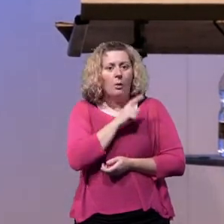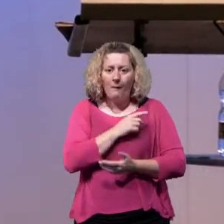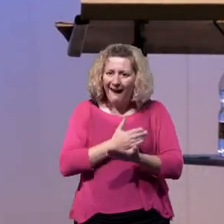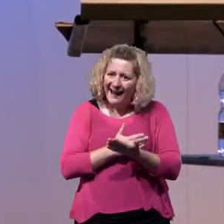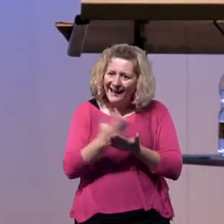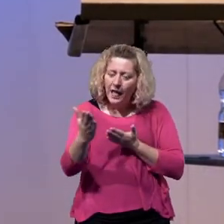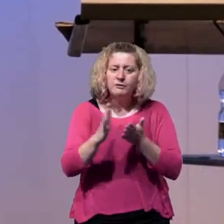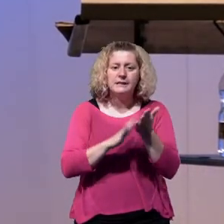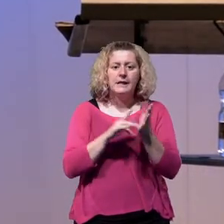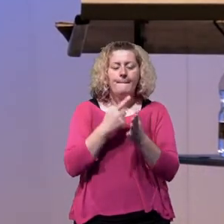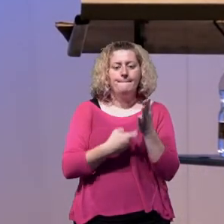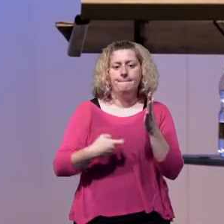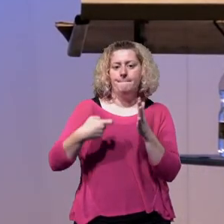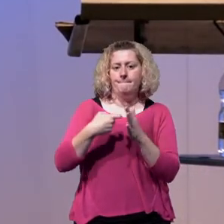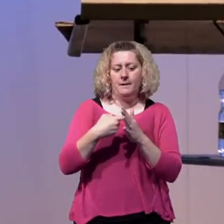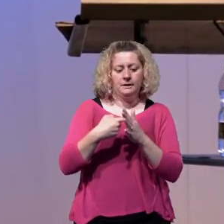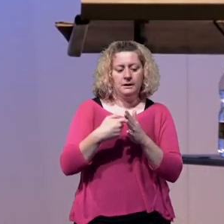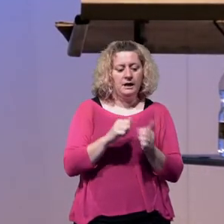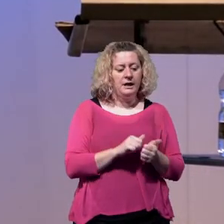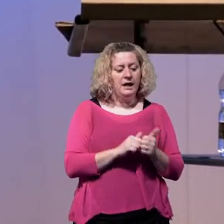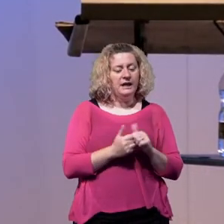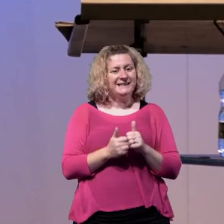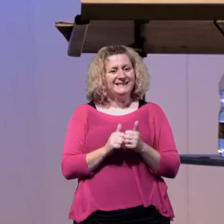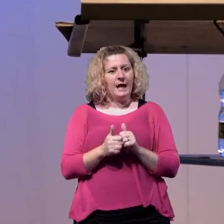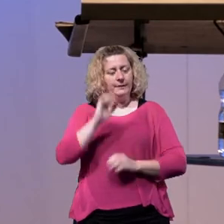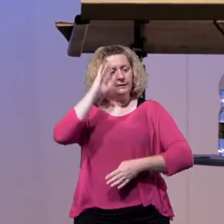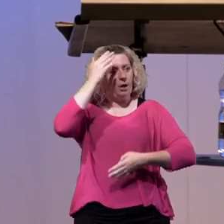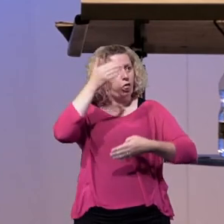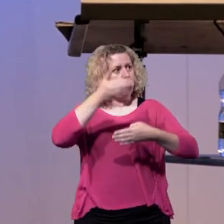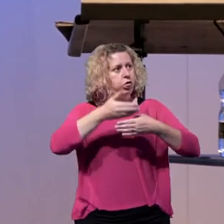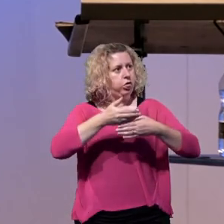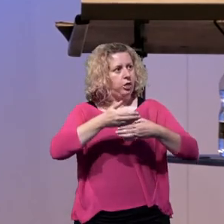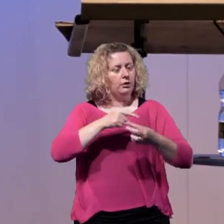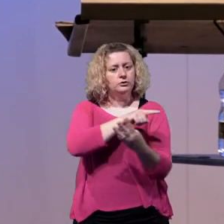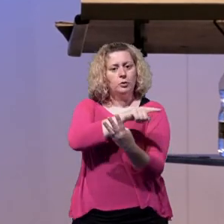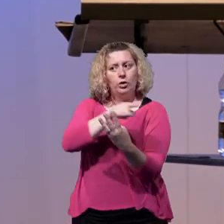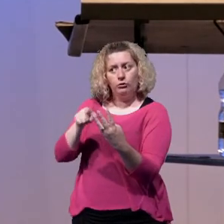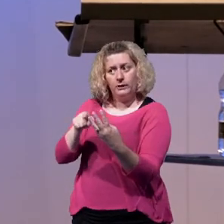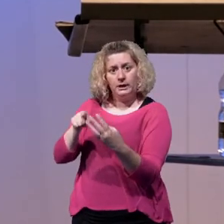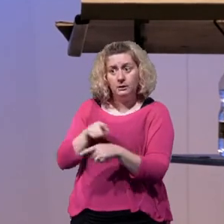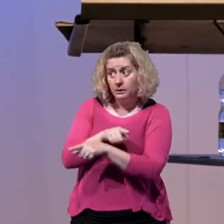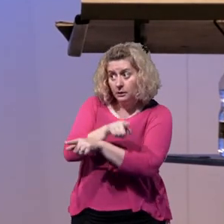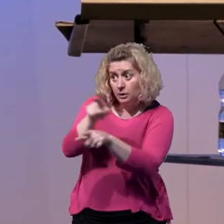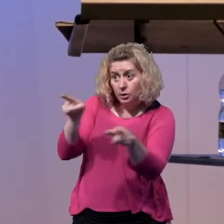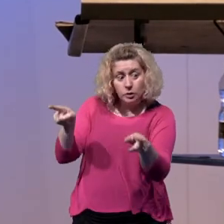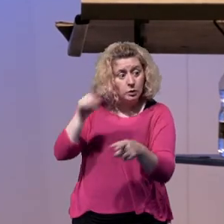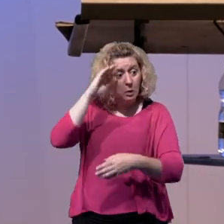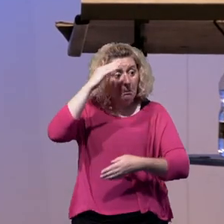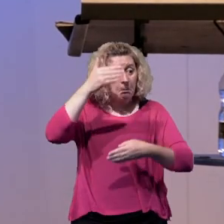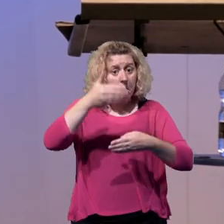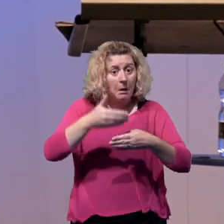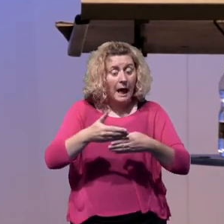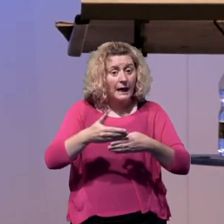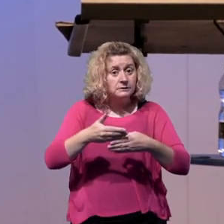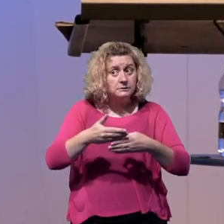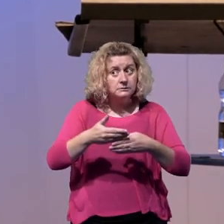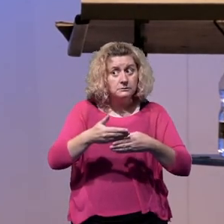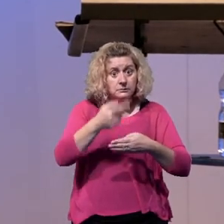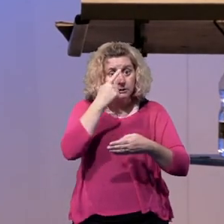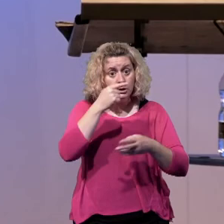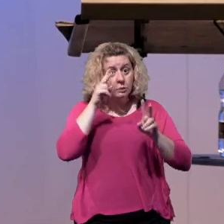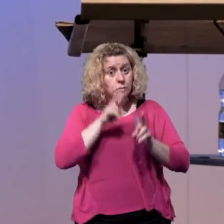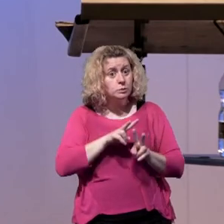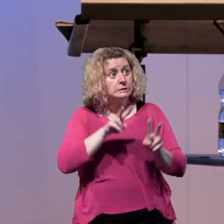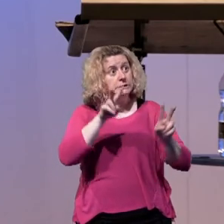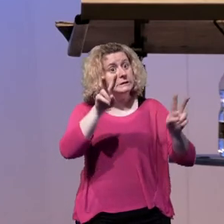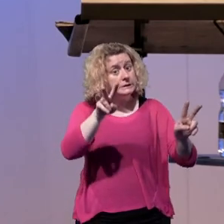course, are blind to these three. And so the question is, what about you? Can you see? They're blind.